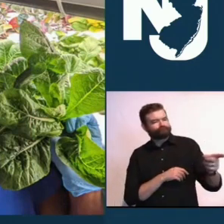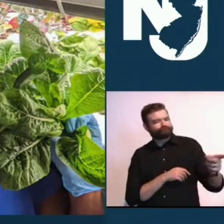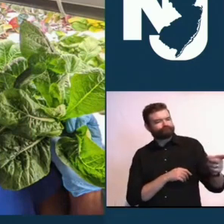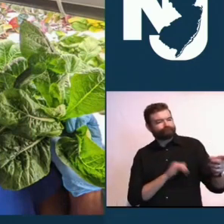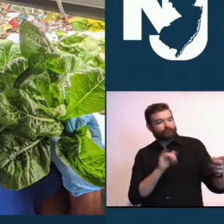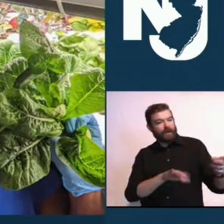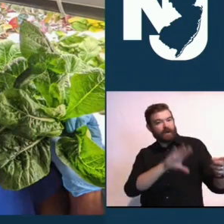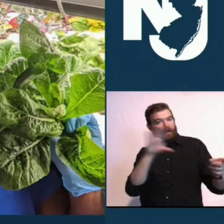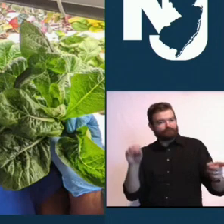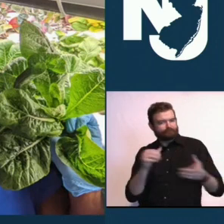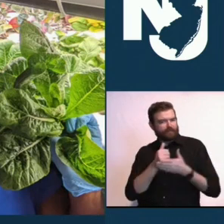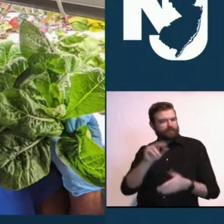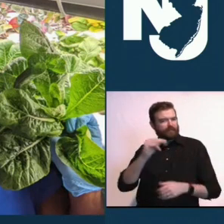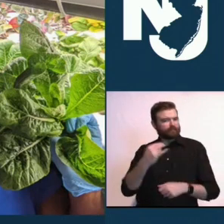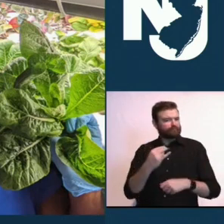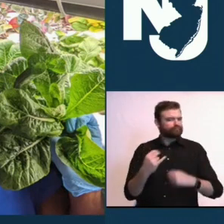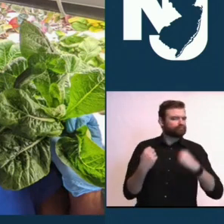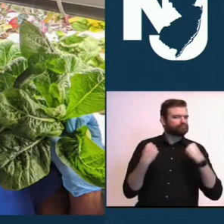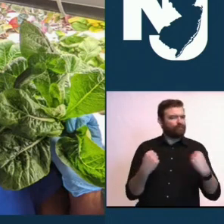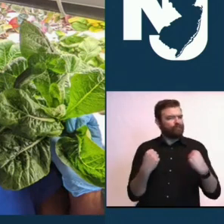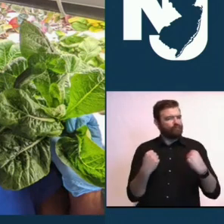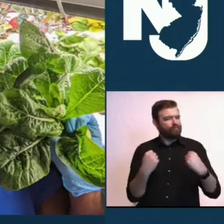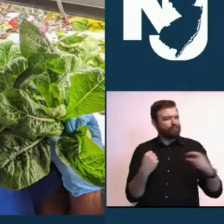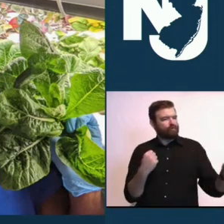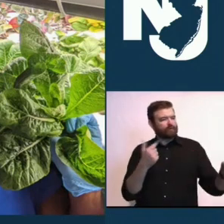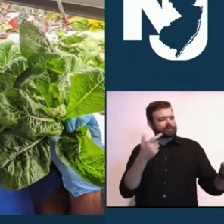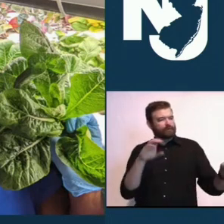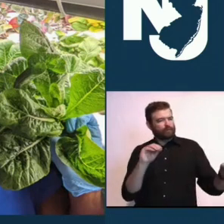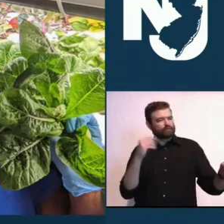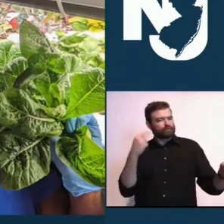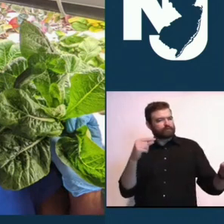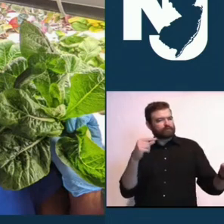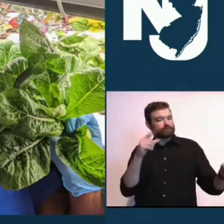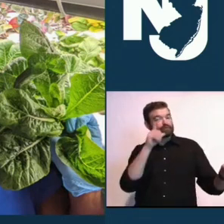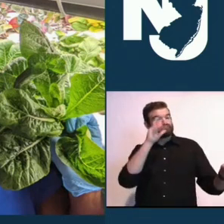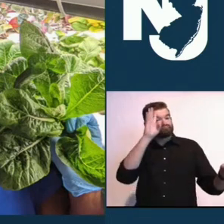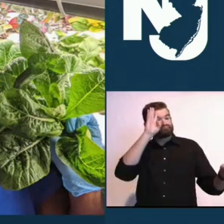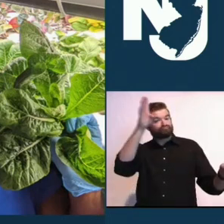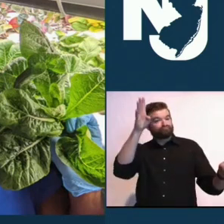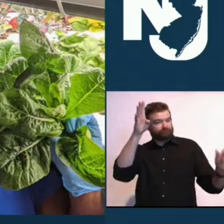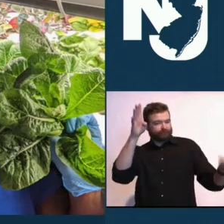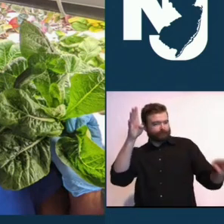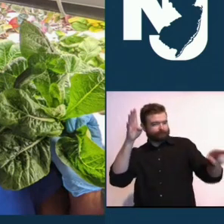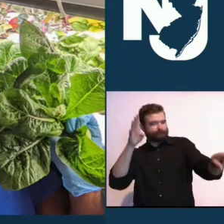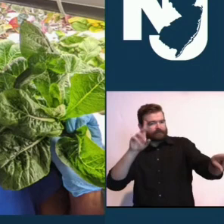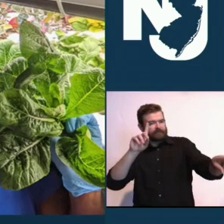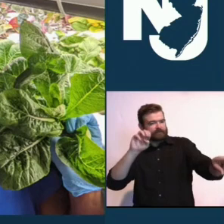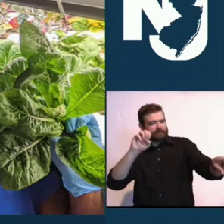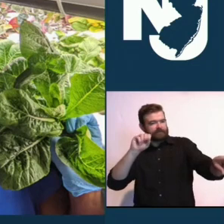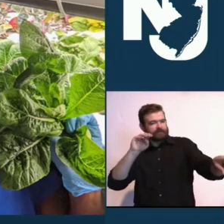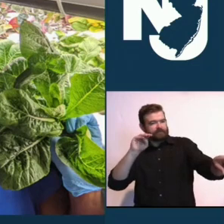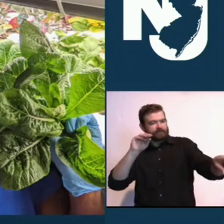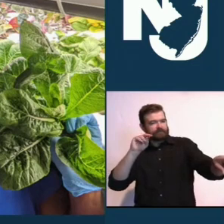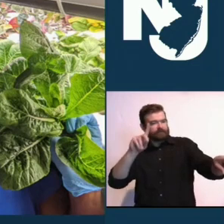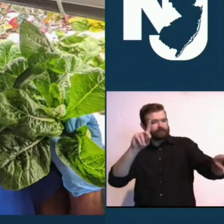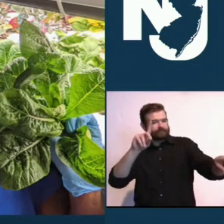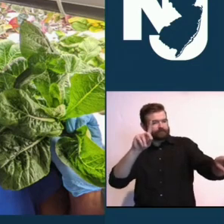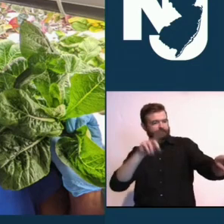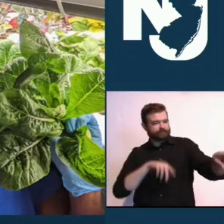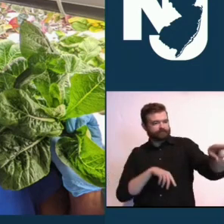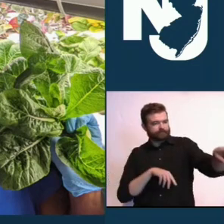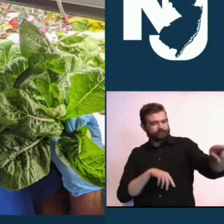Hamilton's GeoGreens. GeoGreens is the brainchild of the guy on the right, Desmond Hayes, and is an indoor